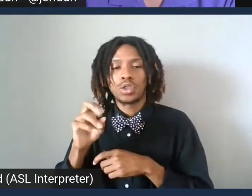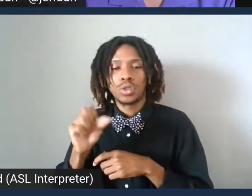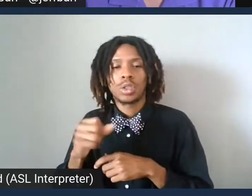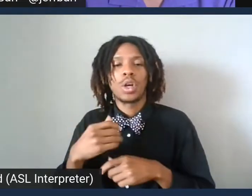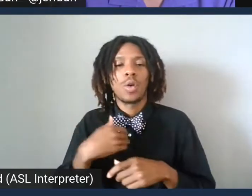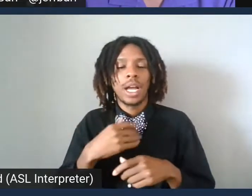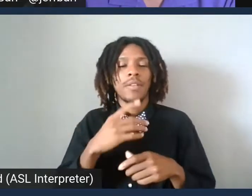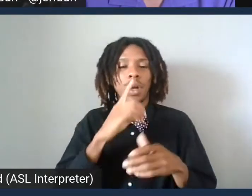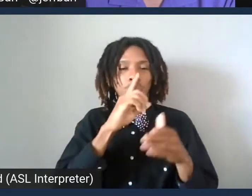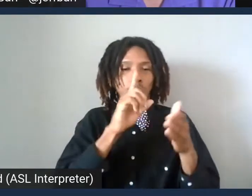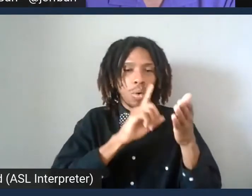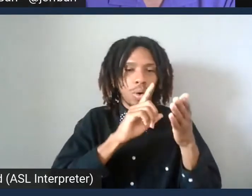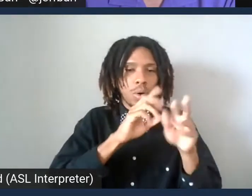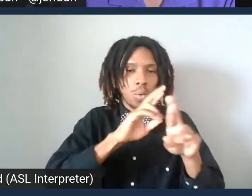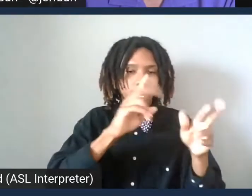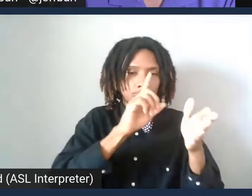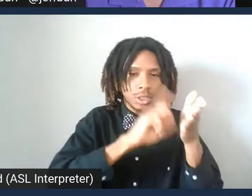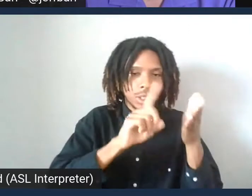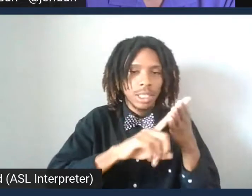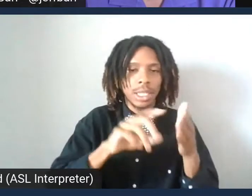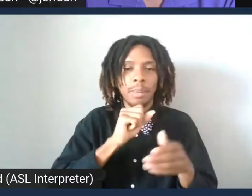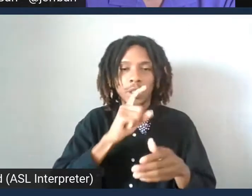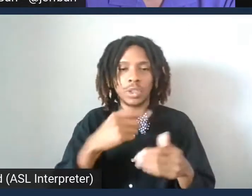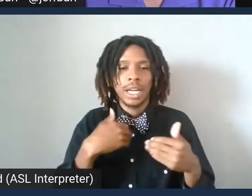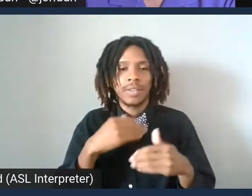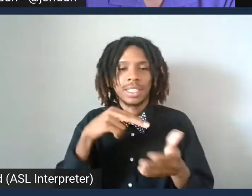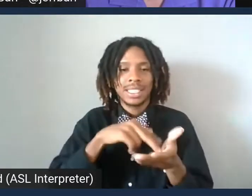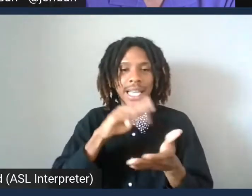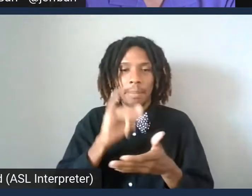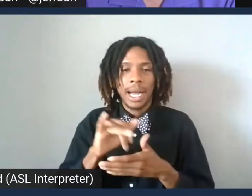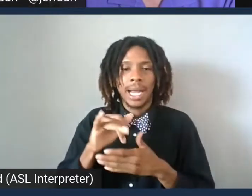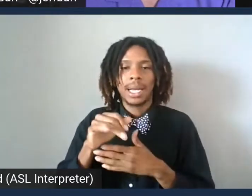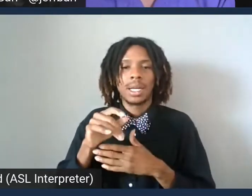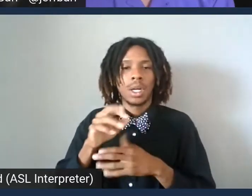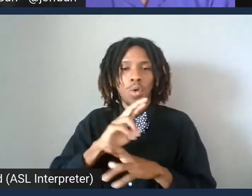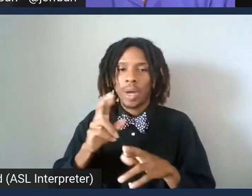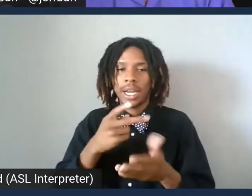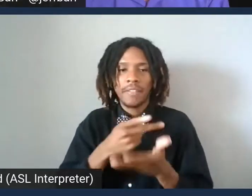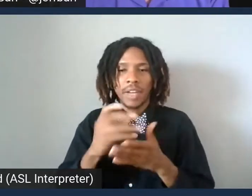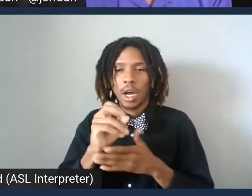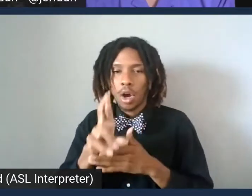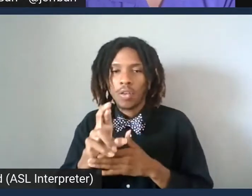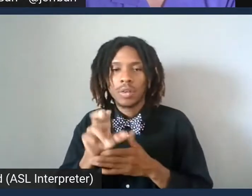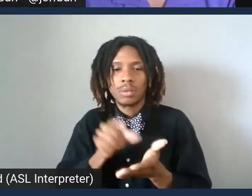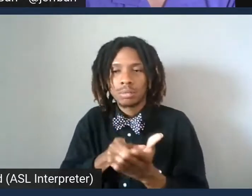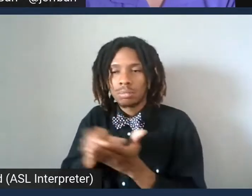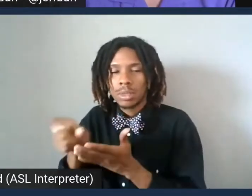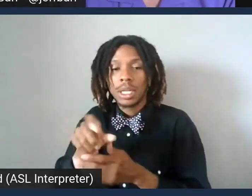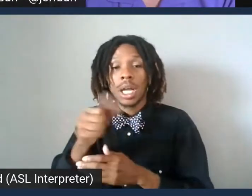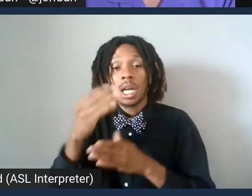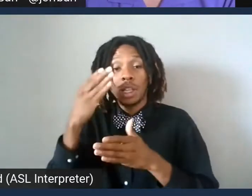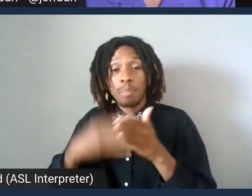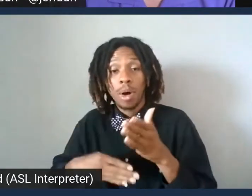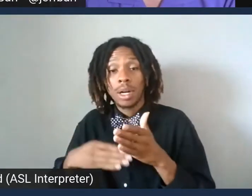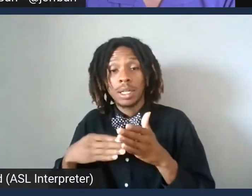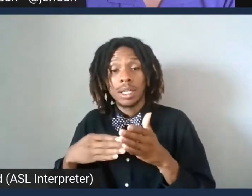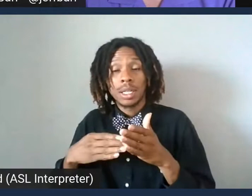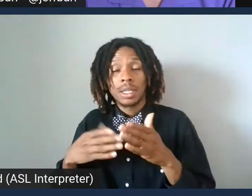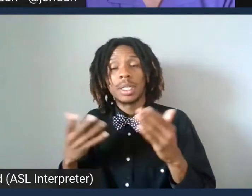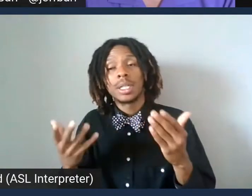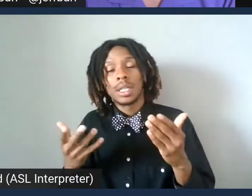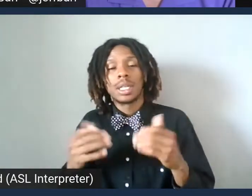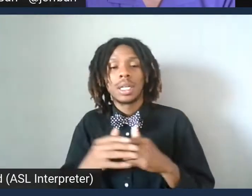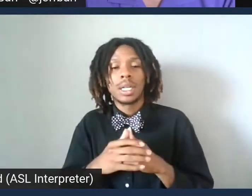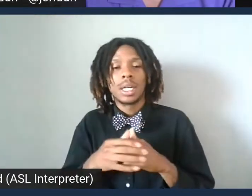customers ensuring that their standby partitions are ready to fail over. The other part of the equation is